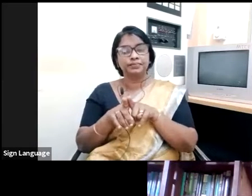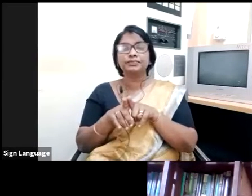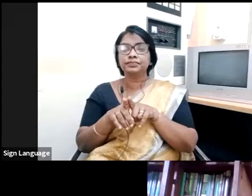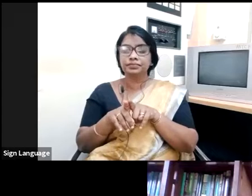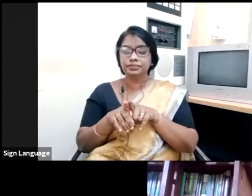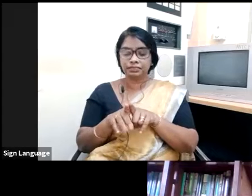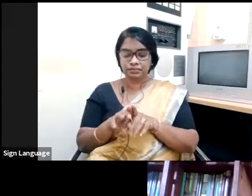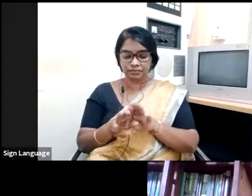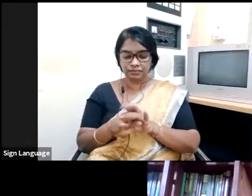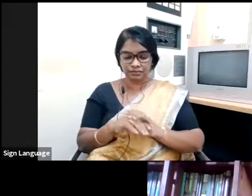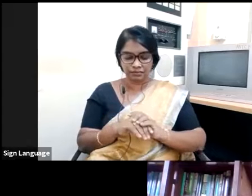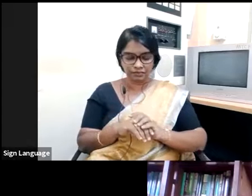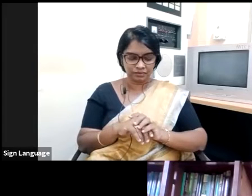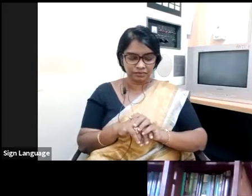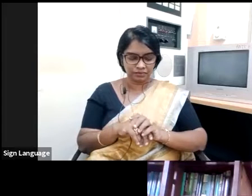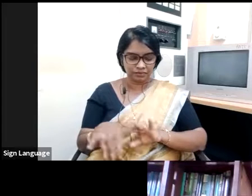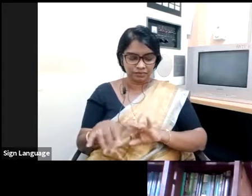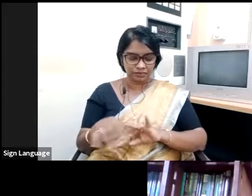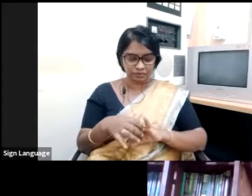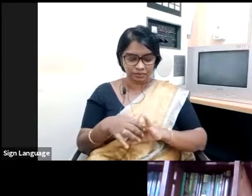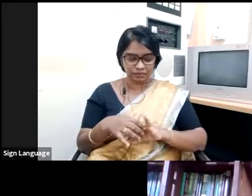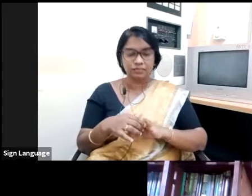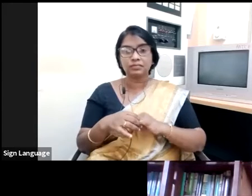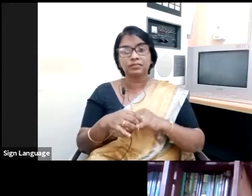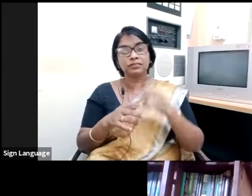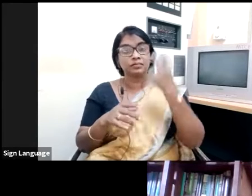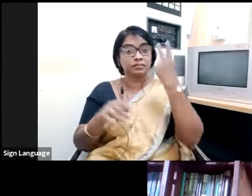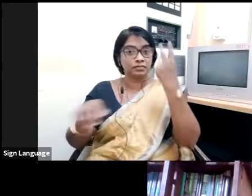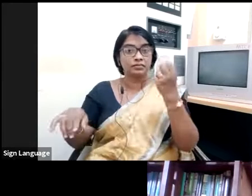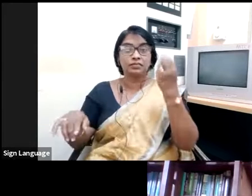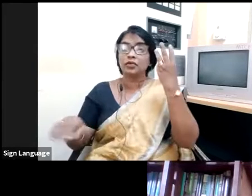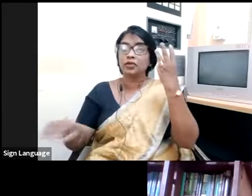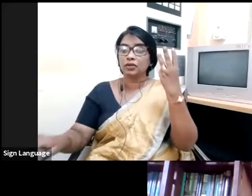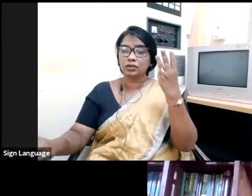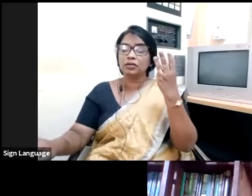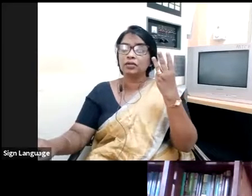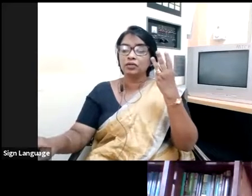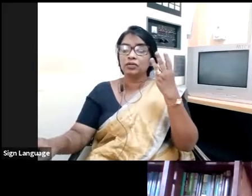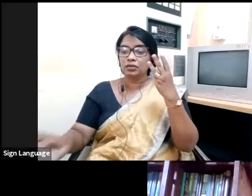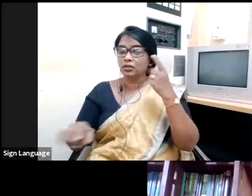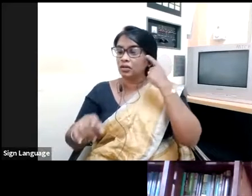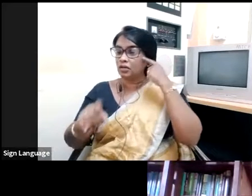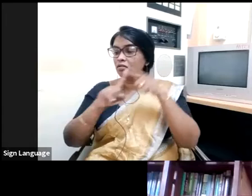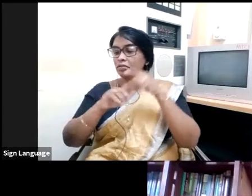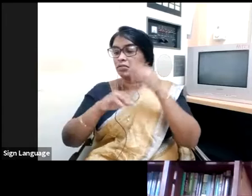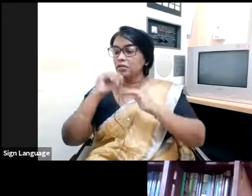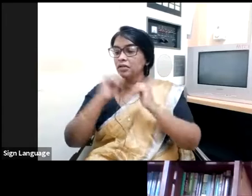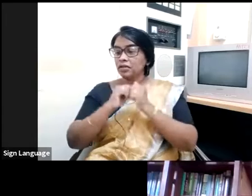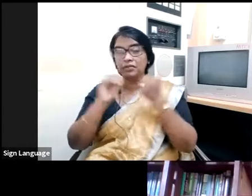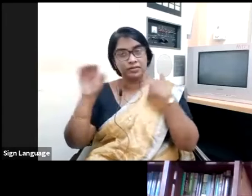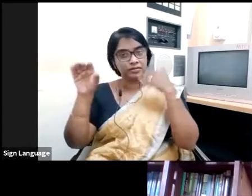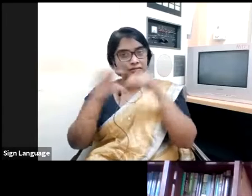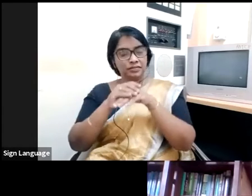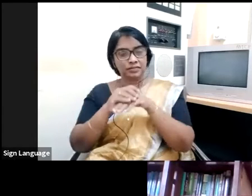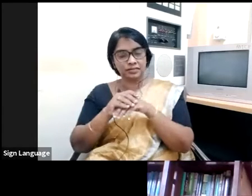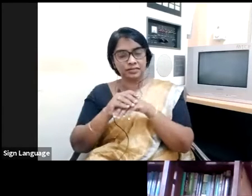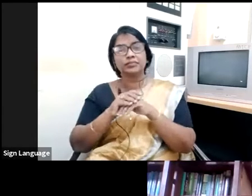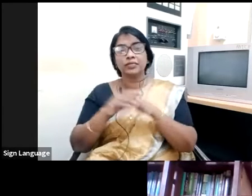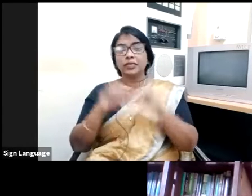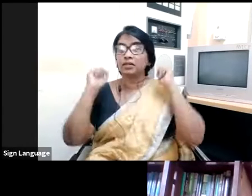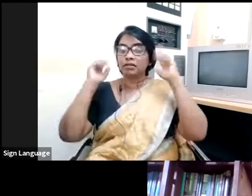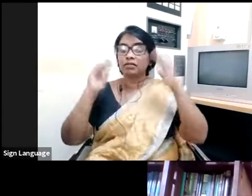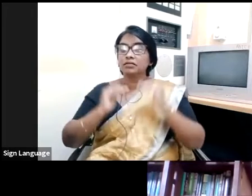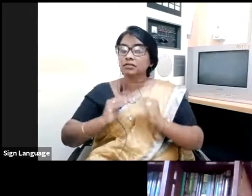hydropower in 2003, we really started our sustainable journey in 2017. The company took